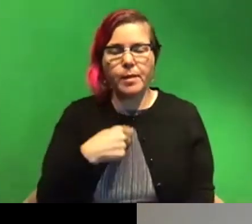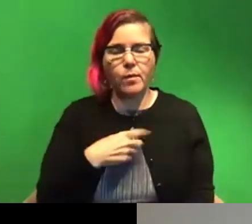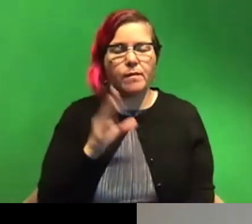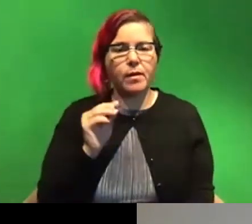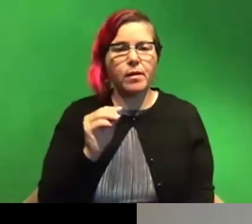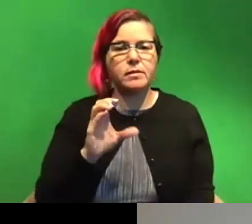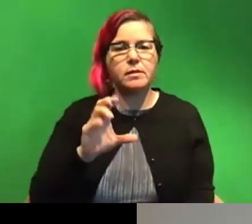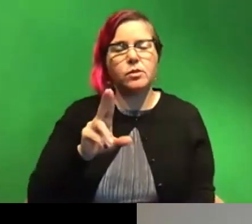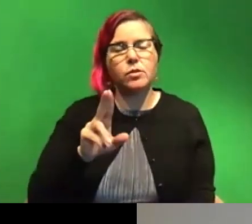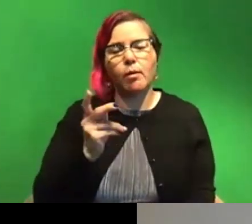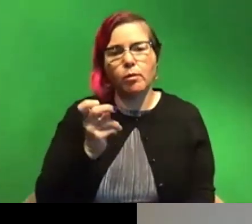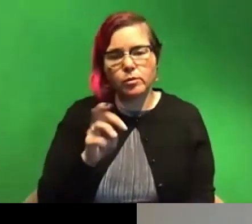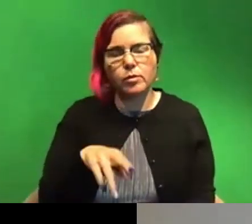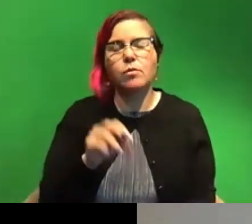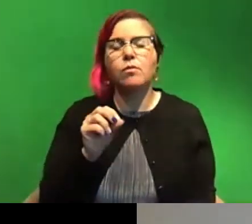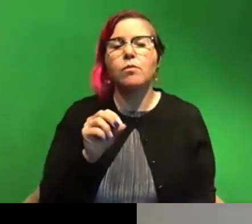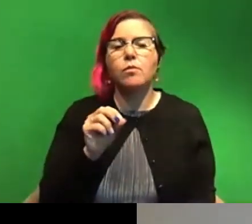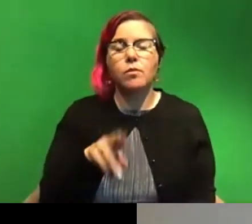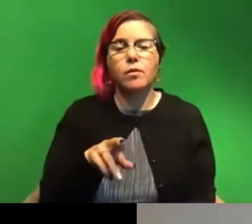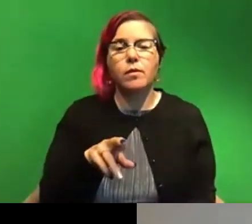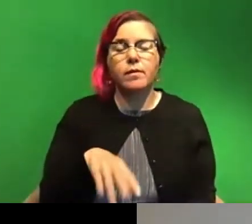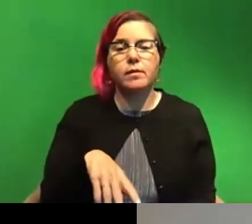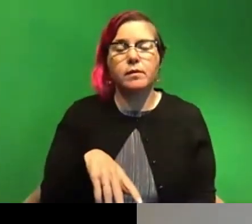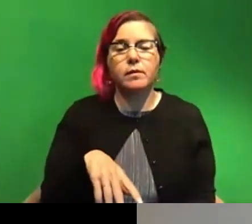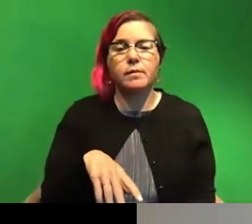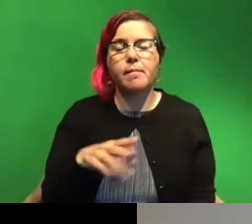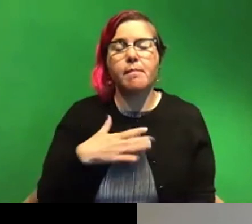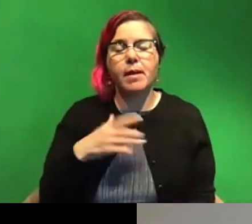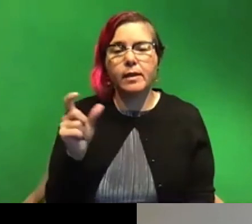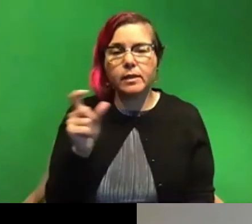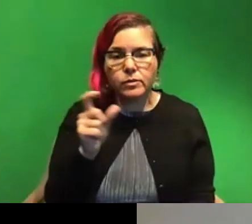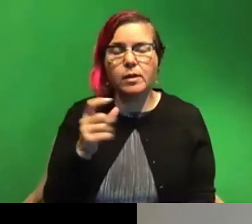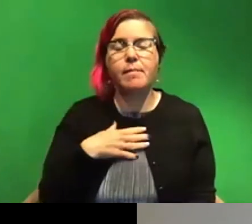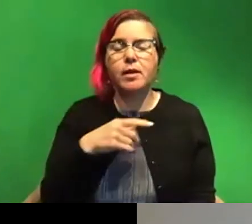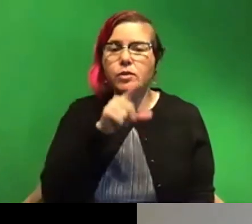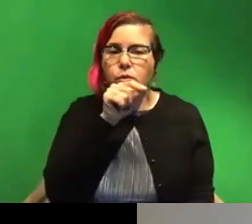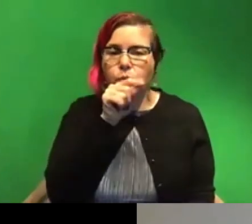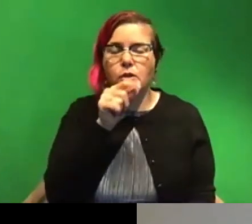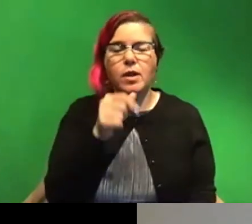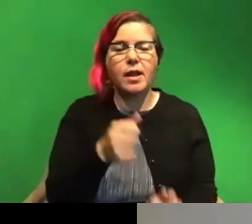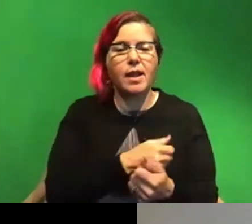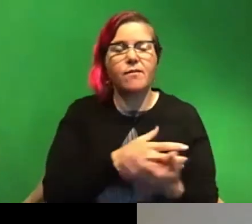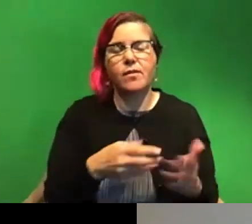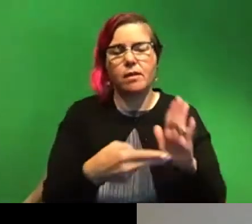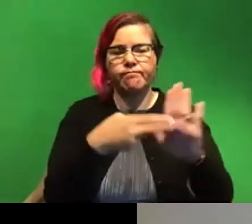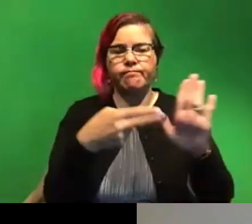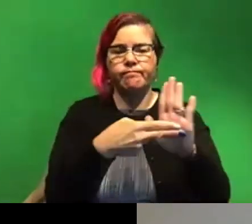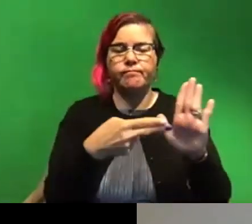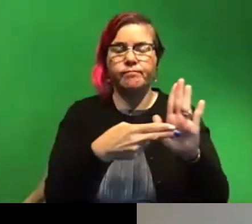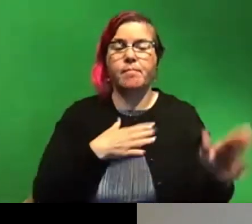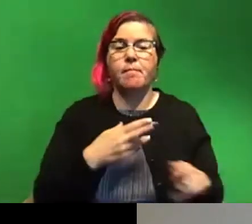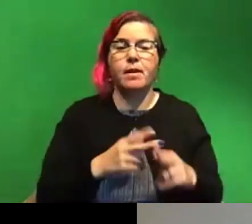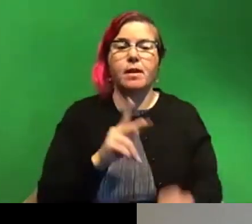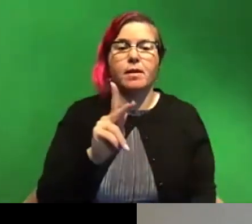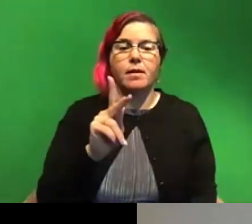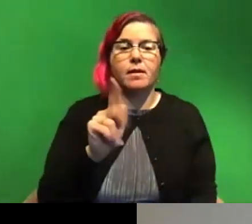CU Boulder, or you're going to find my Instagram, or you're going to find my Twitter. Everything I've branded as my name. And so it's